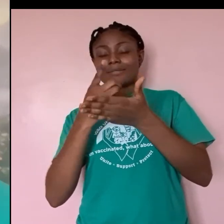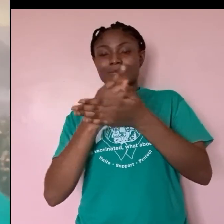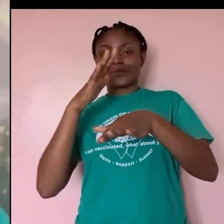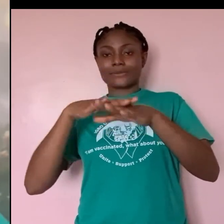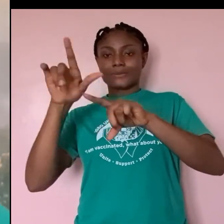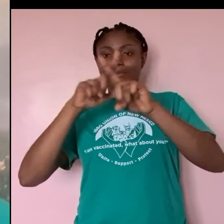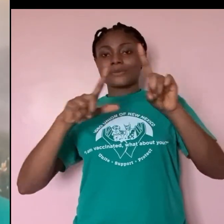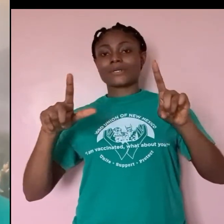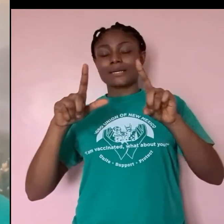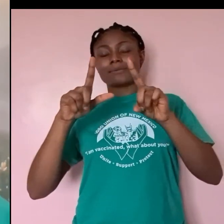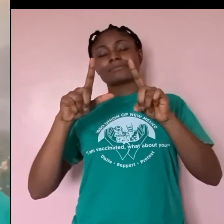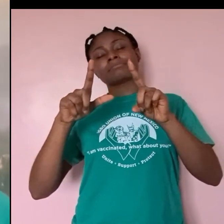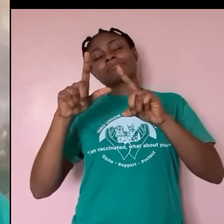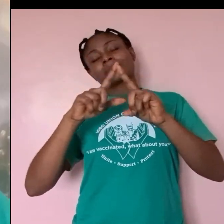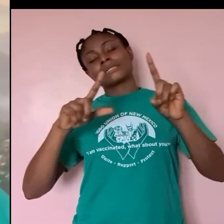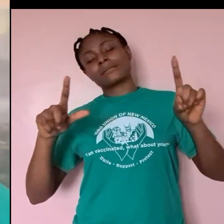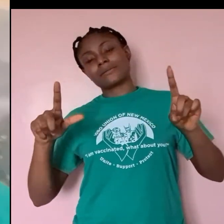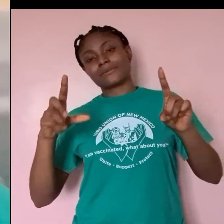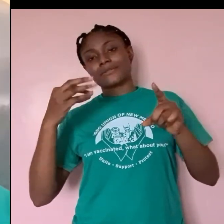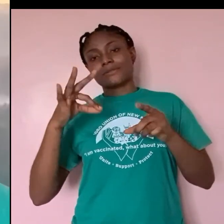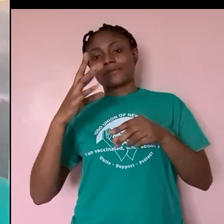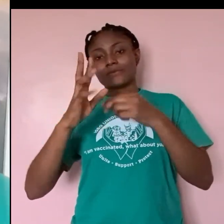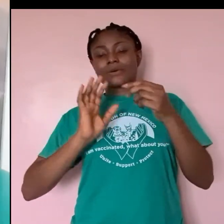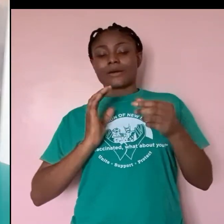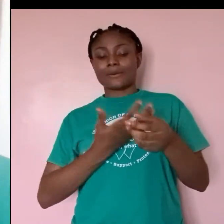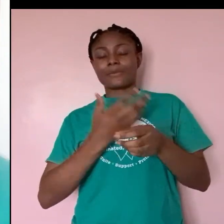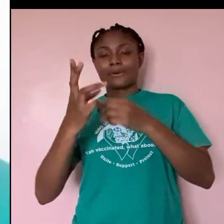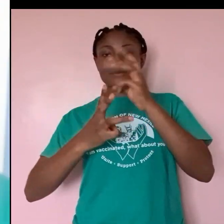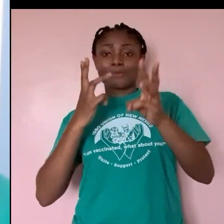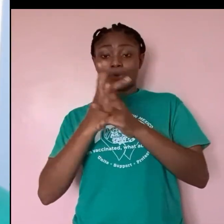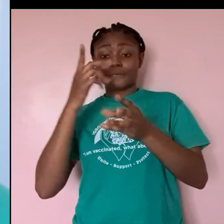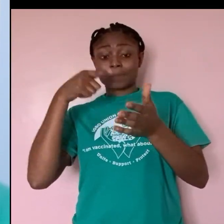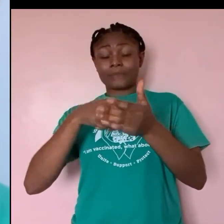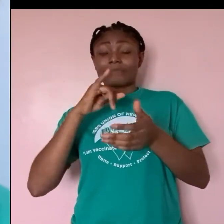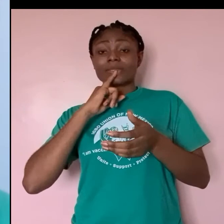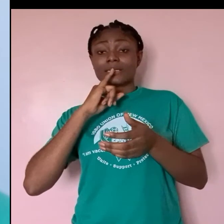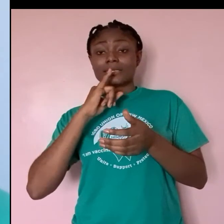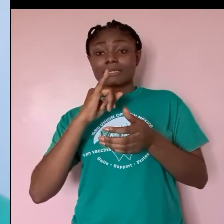on Indigenous sign languages of our world. This is